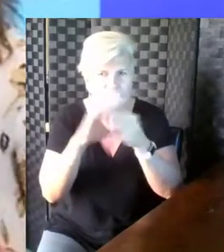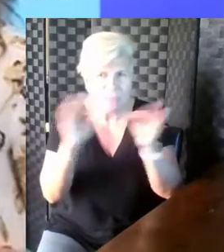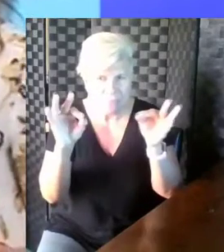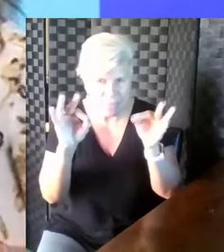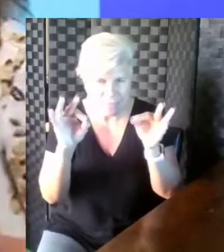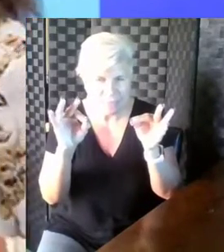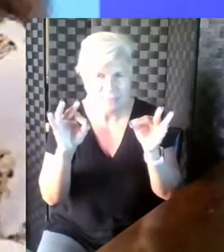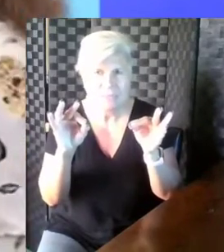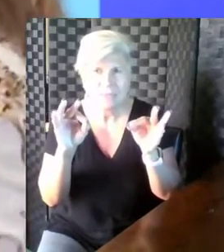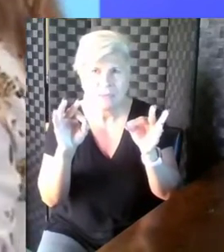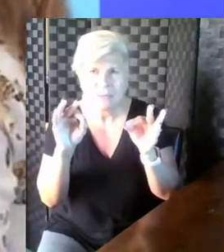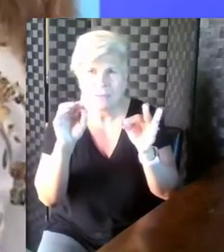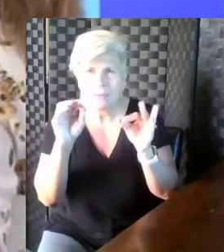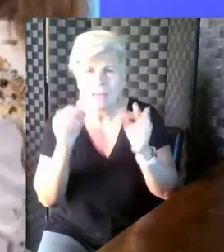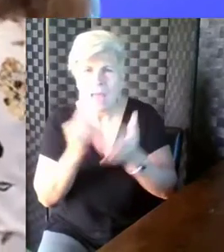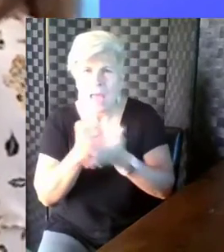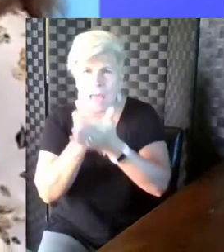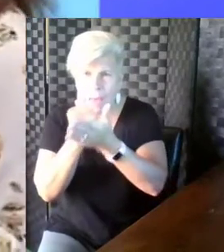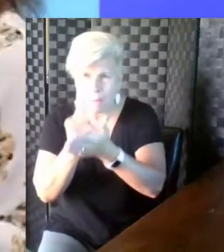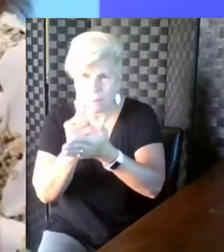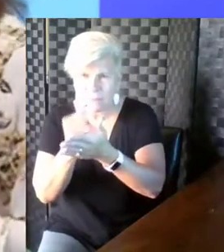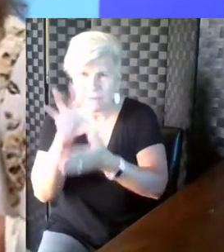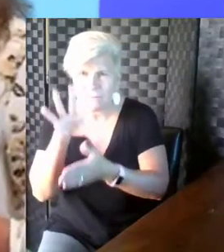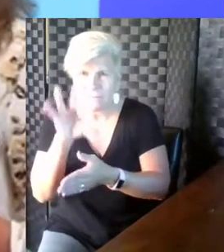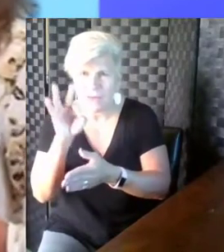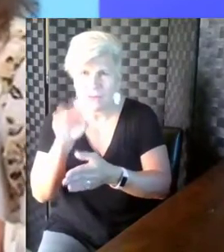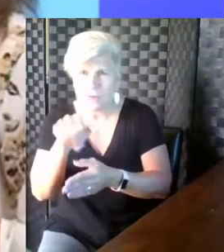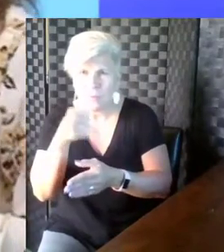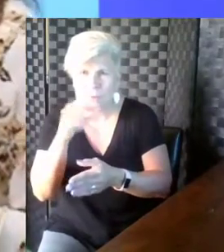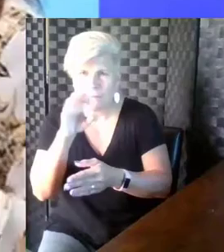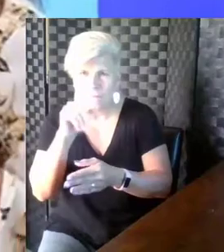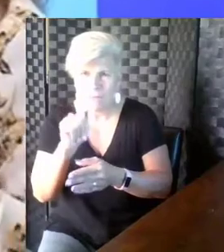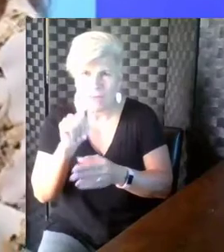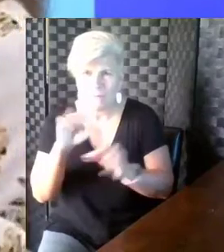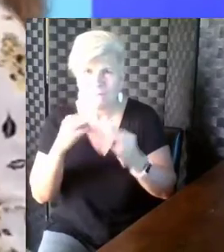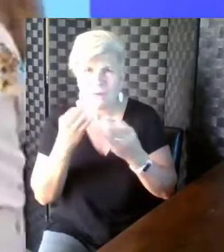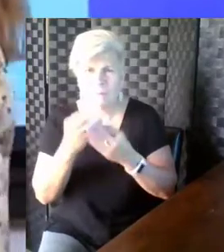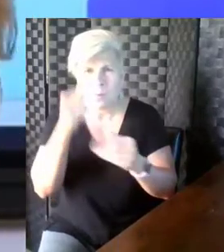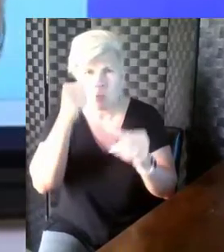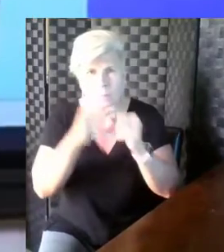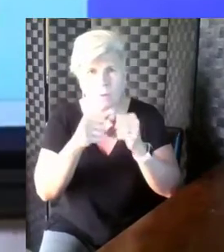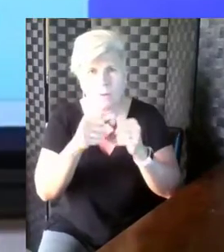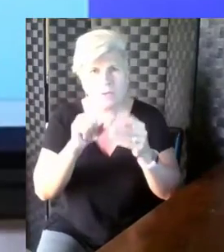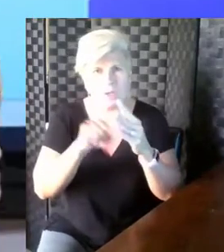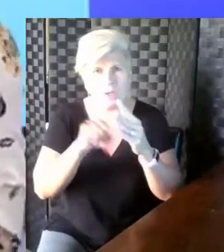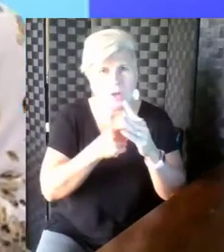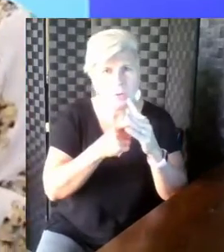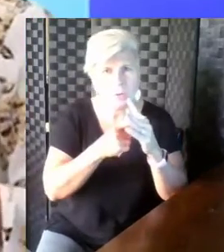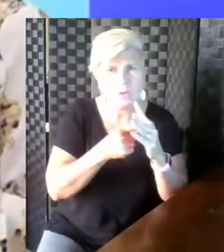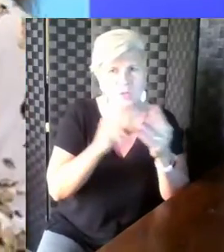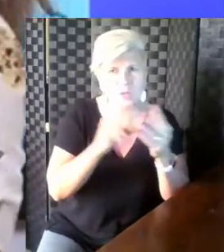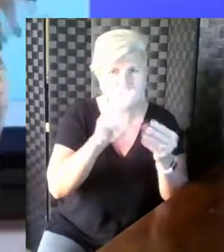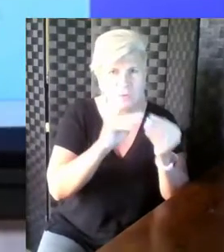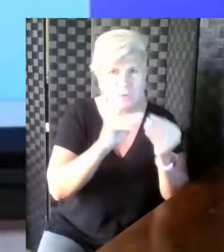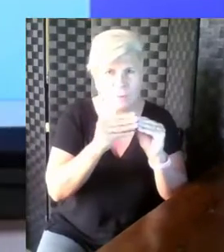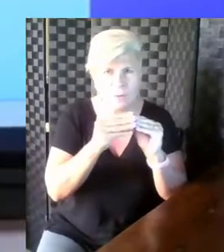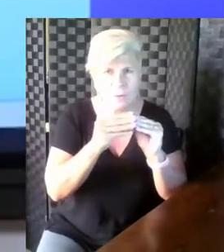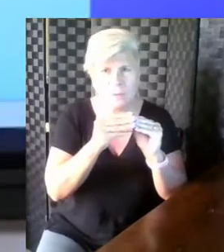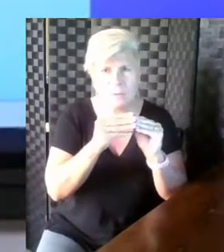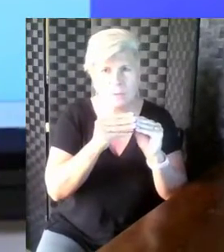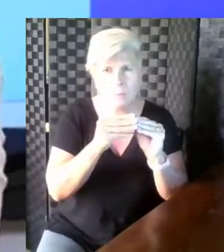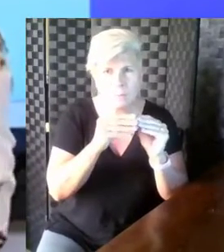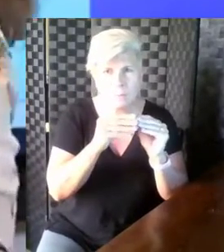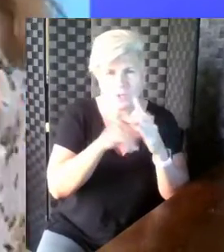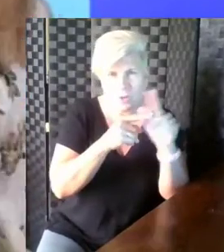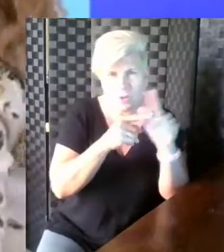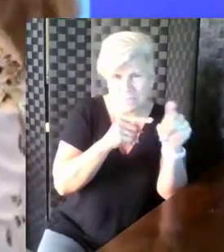are addition equations that will help us find the rest of the fact family. Now remember, if I start with my two numbers down here, I'm just going to start in